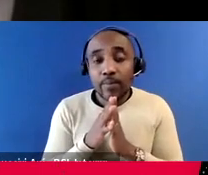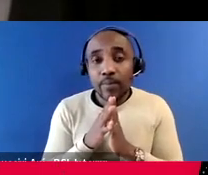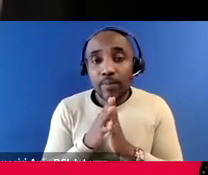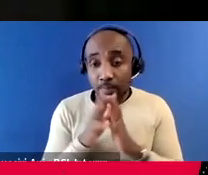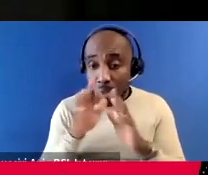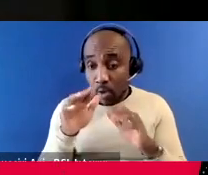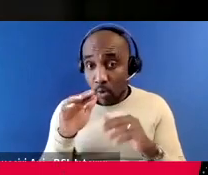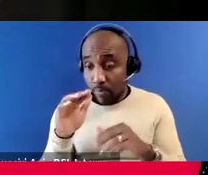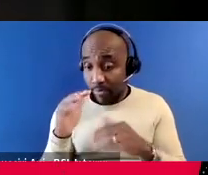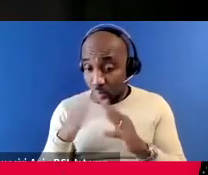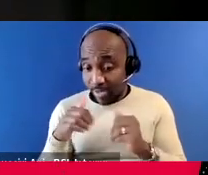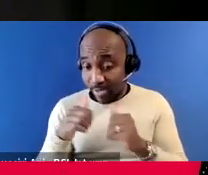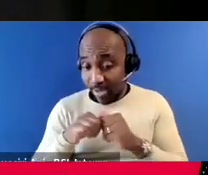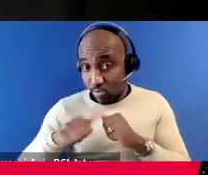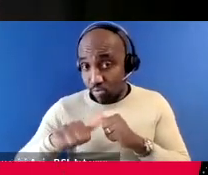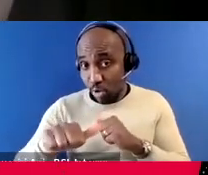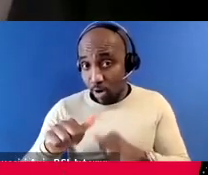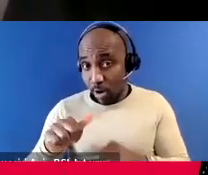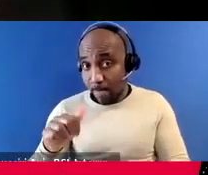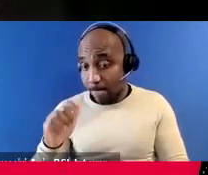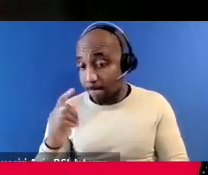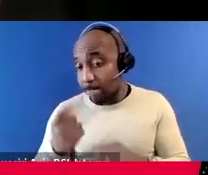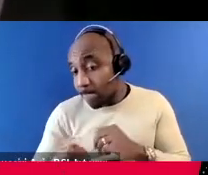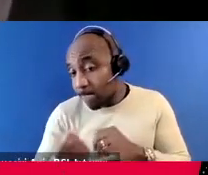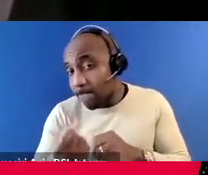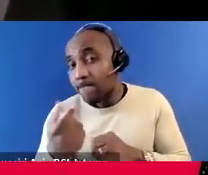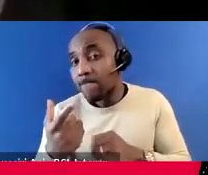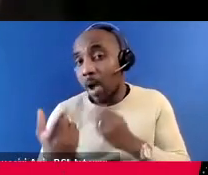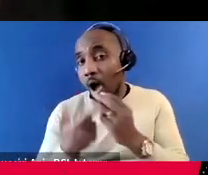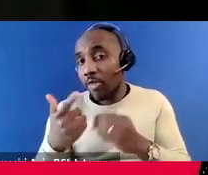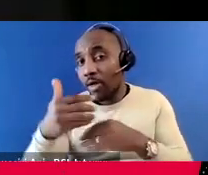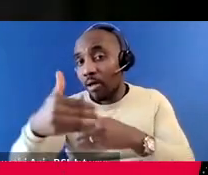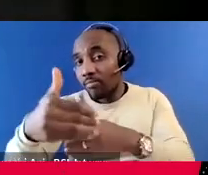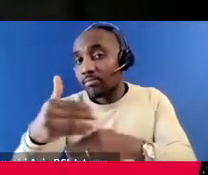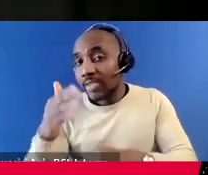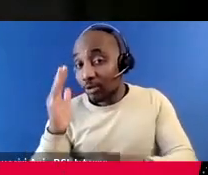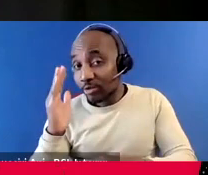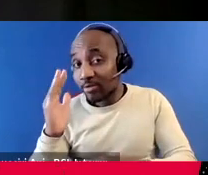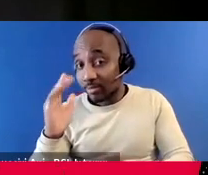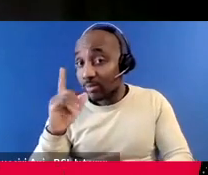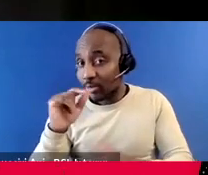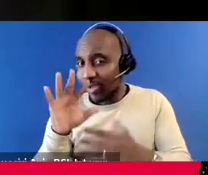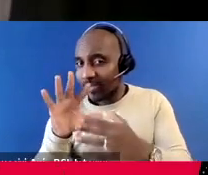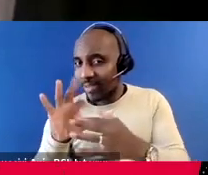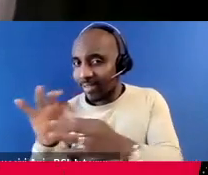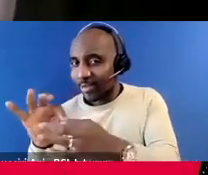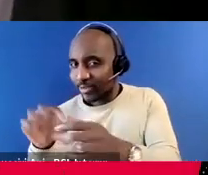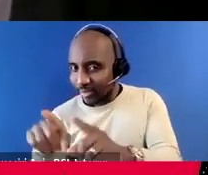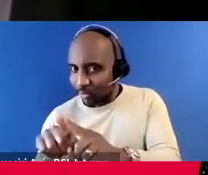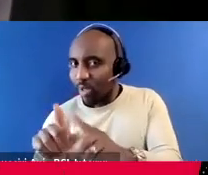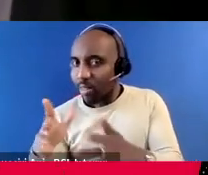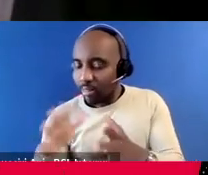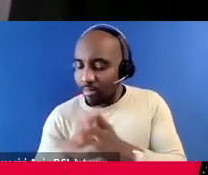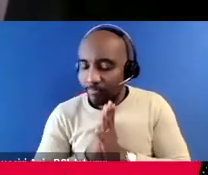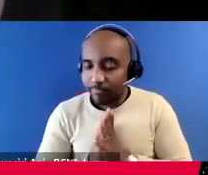you so much to all our panellists. I'm going to give you an opportunity to make any last points.